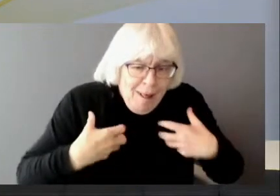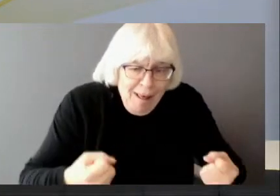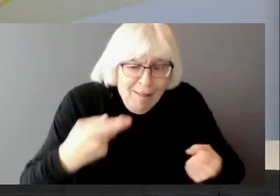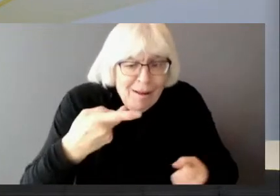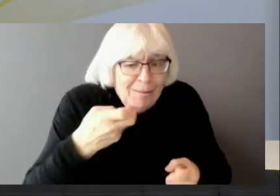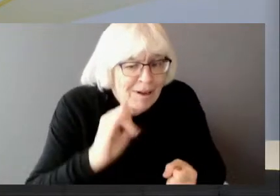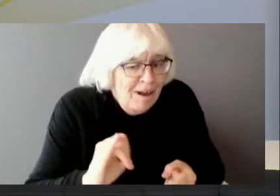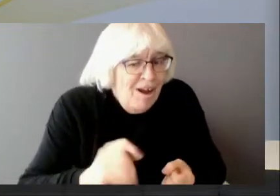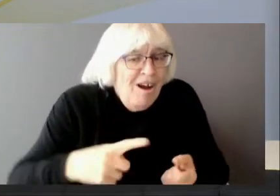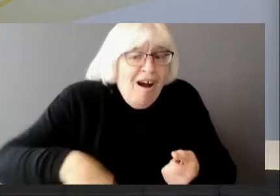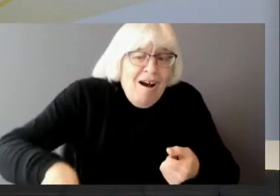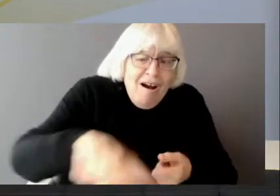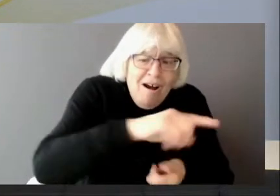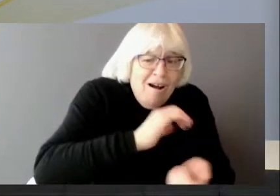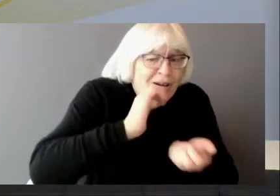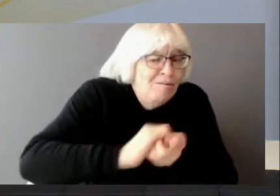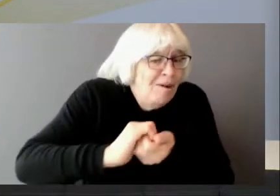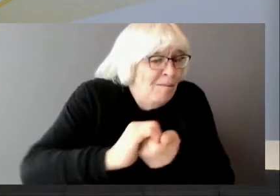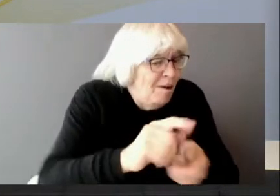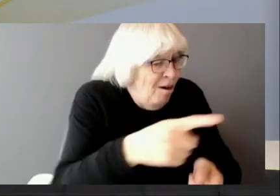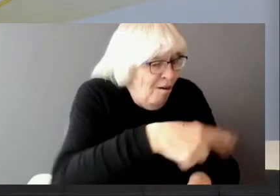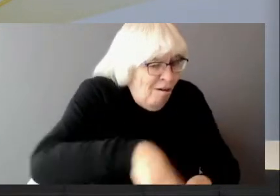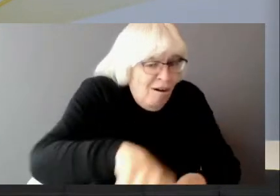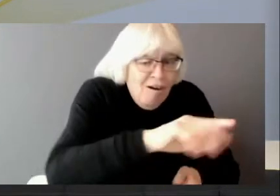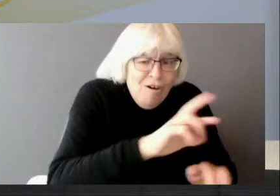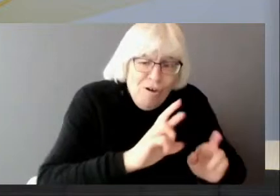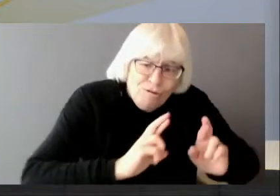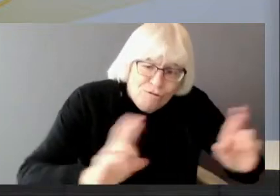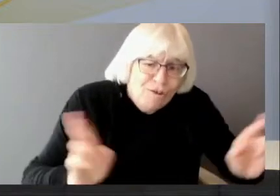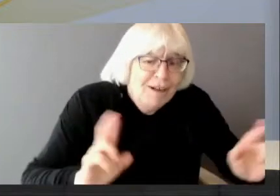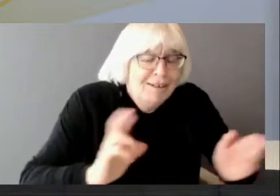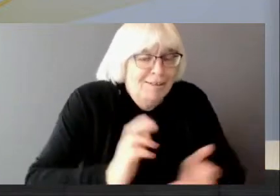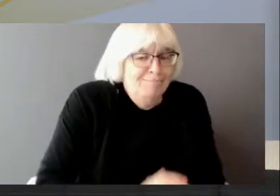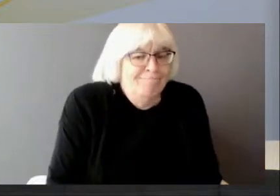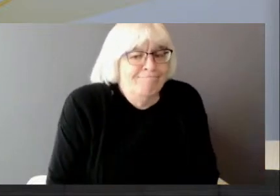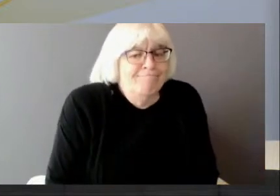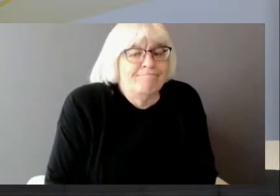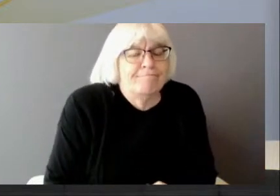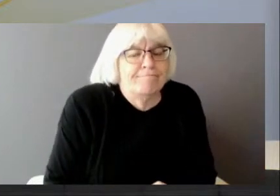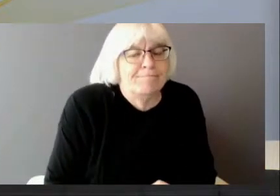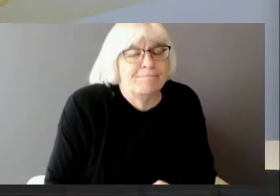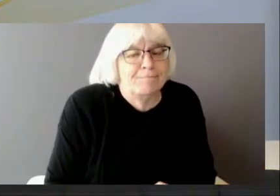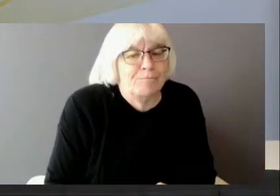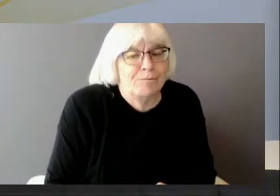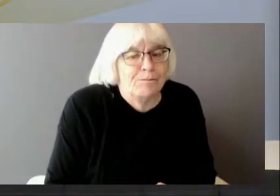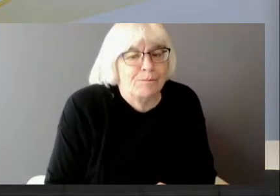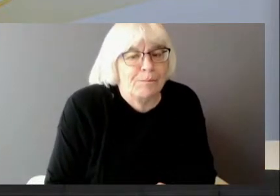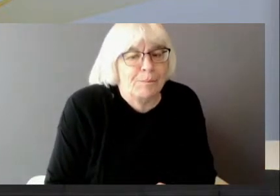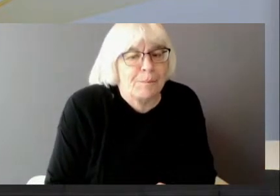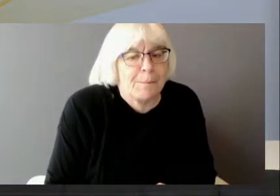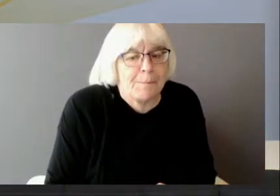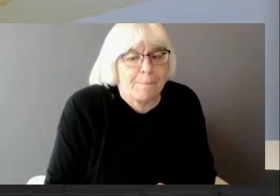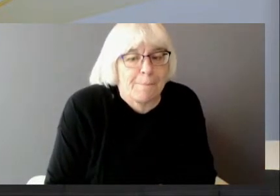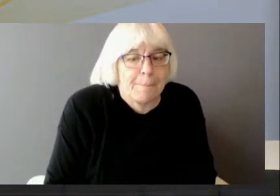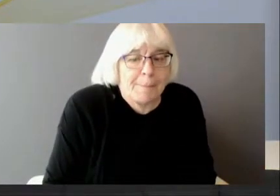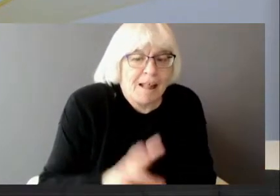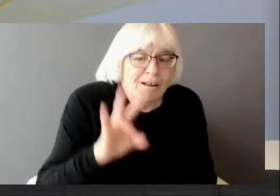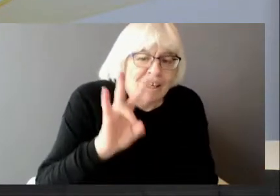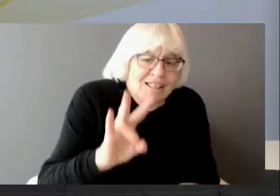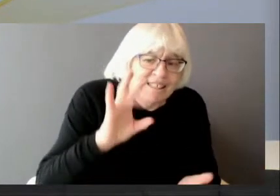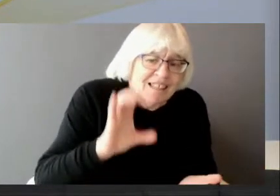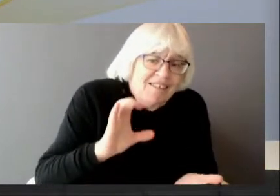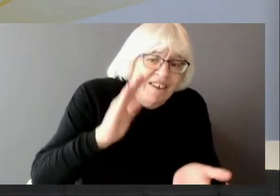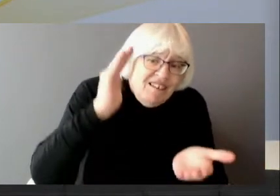clinics. So and when we talk about that 700 doses, even if it's not all here this